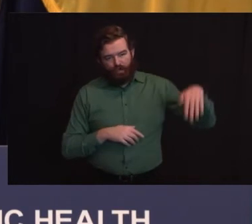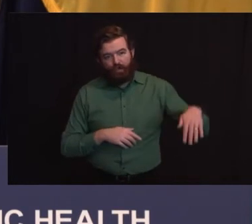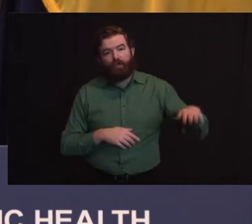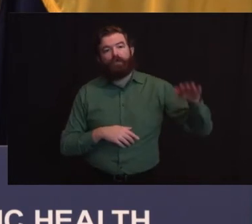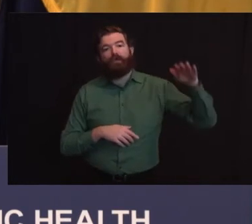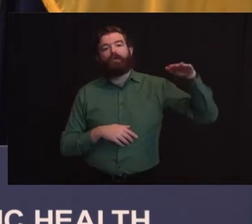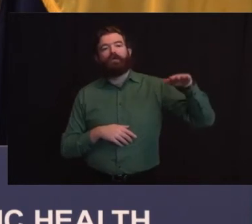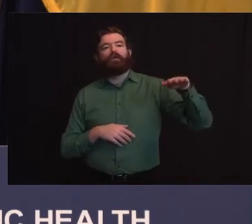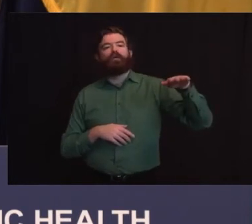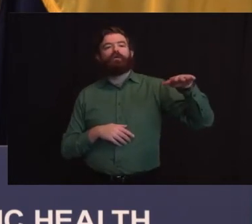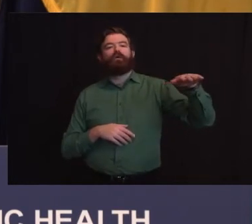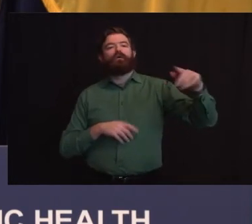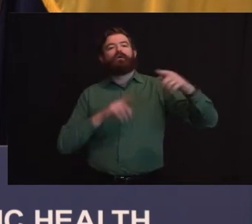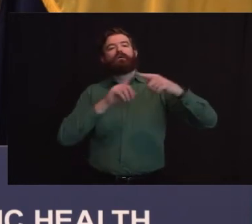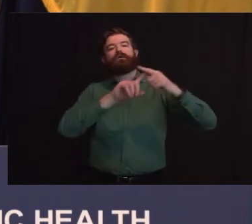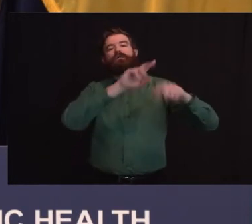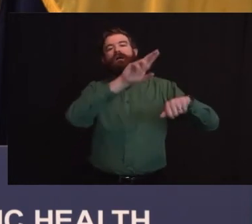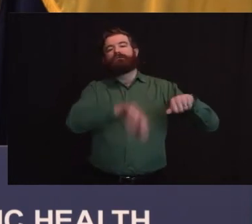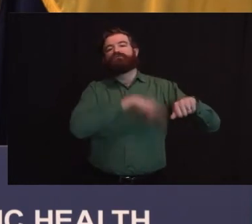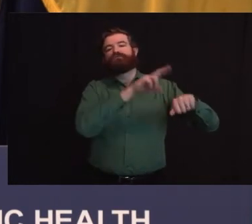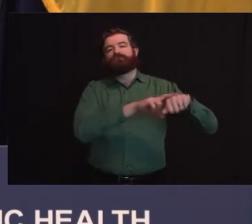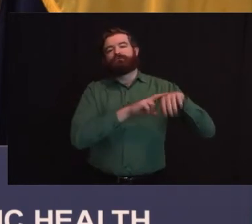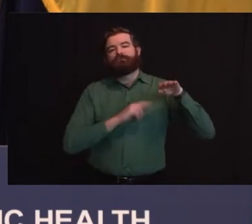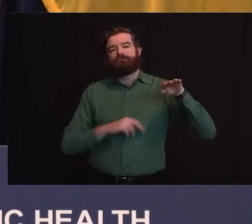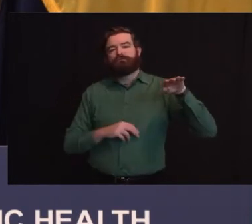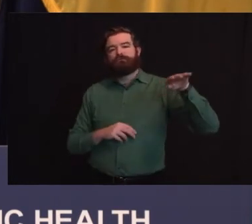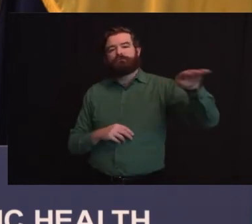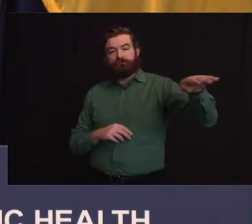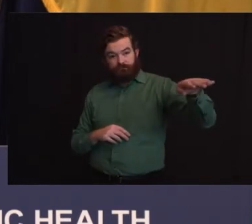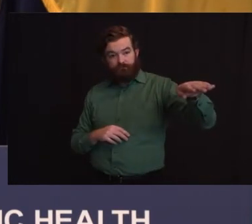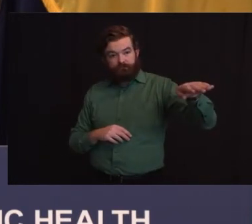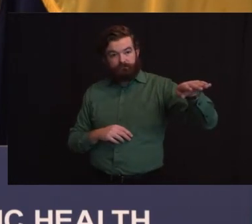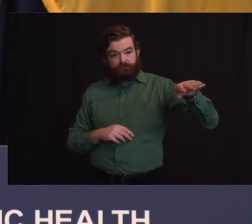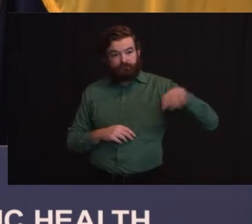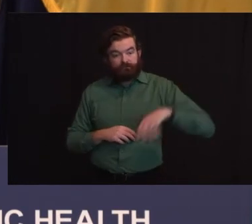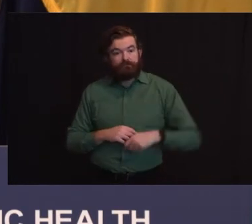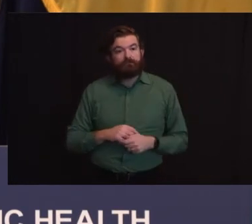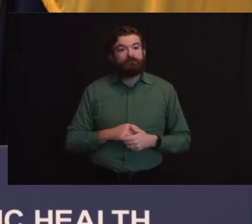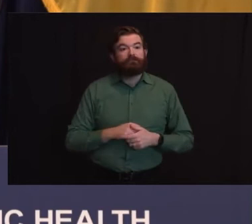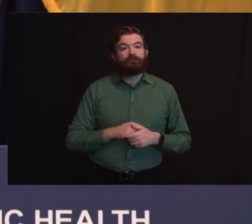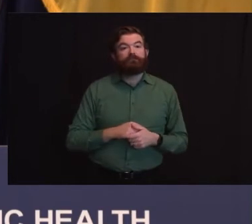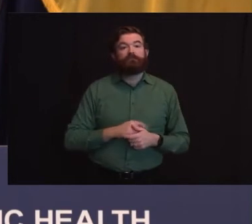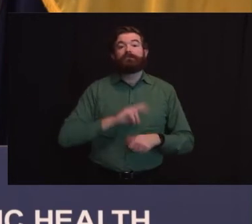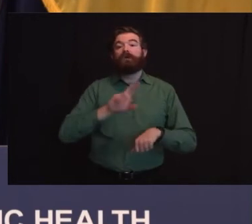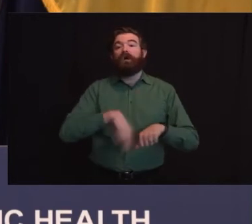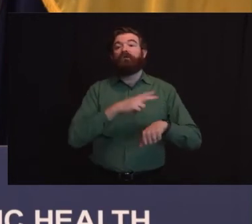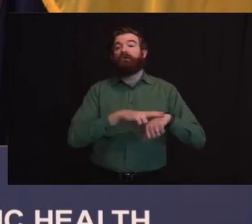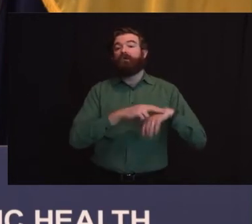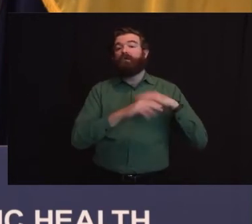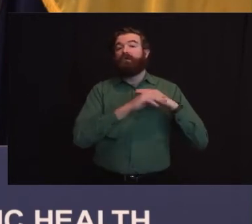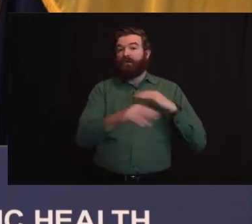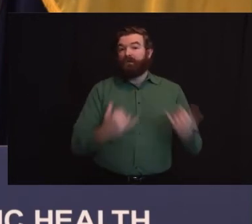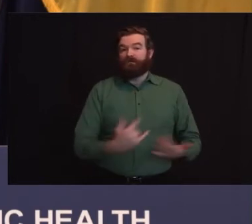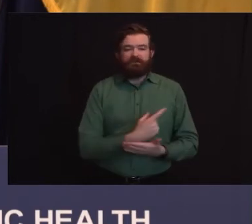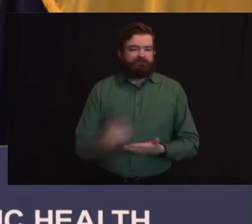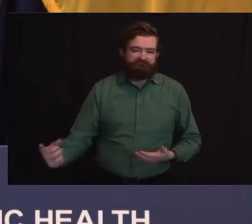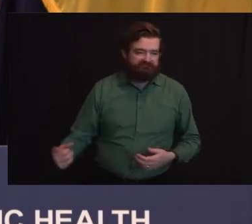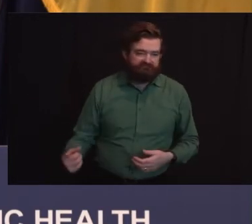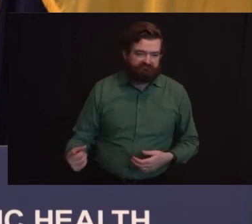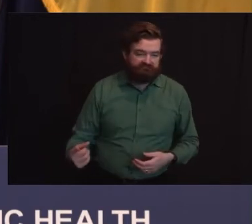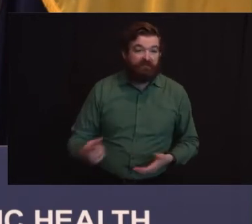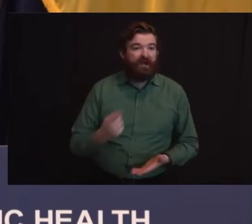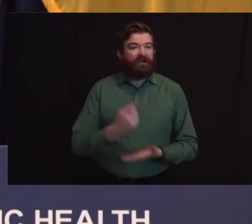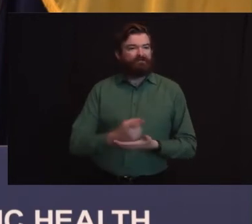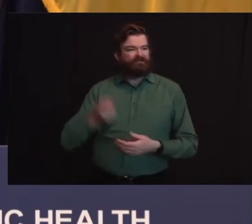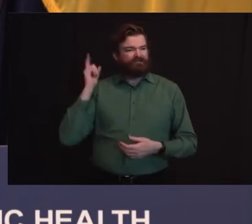this craziness this week is clearly not a natural resting place. And I think you saw some of that yesterday. I think GameStop was down